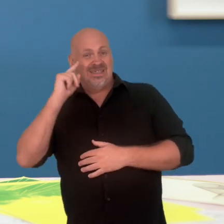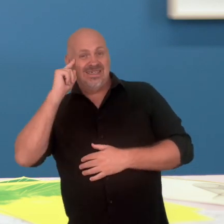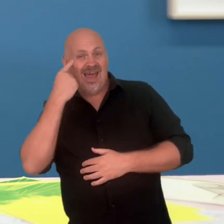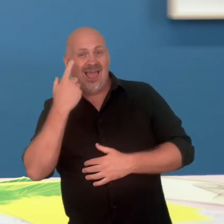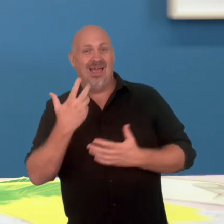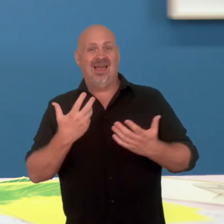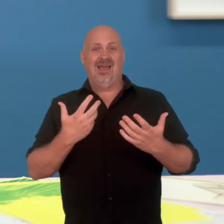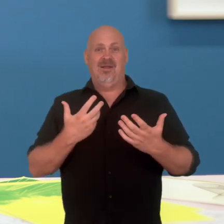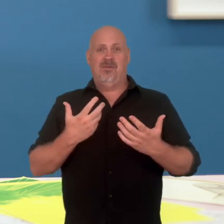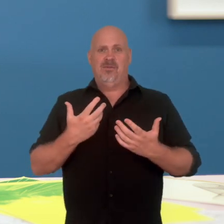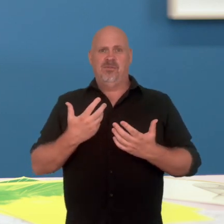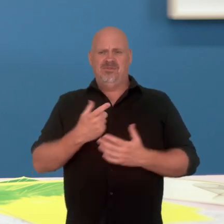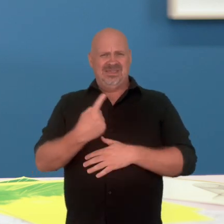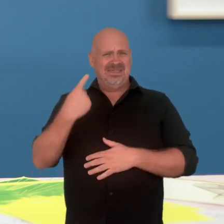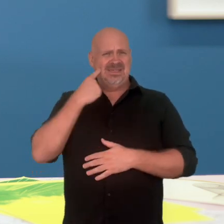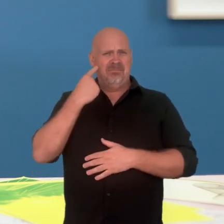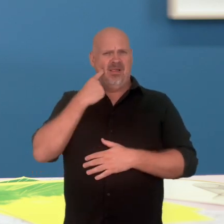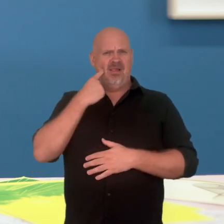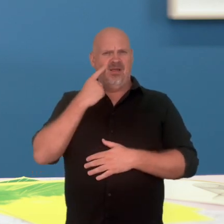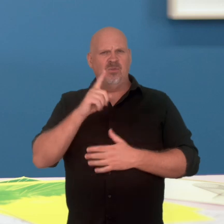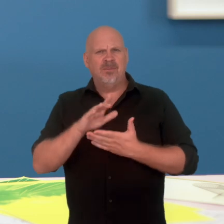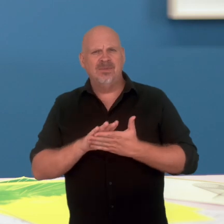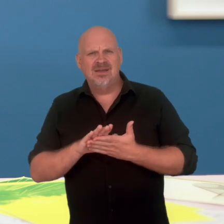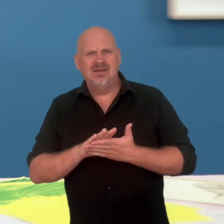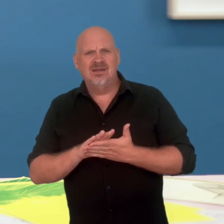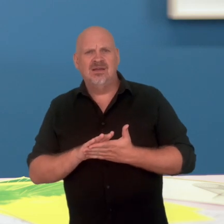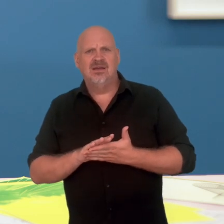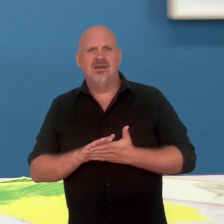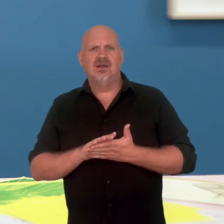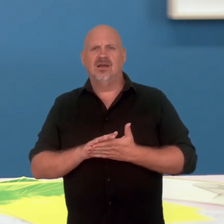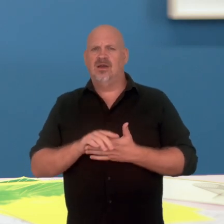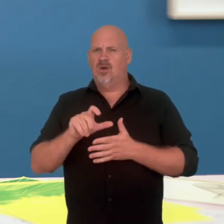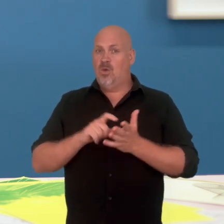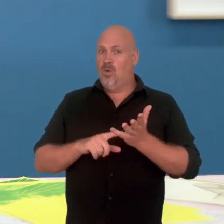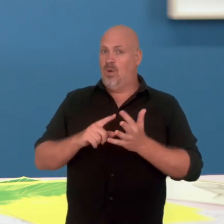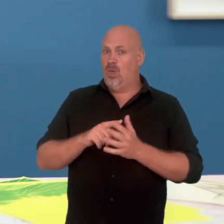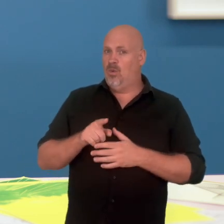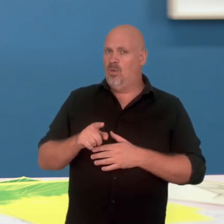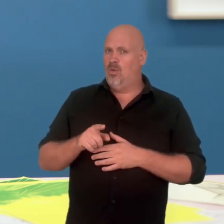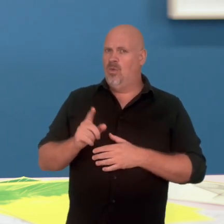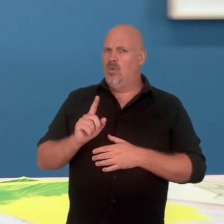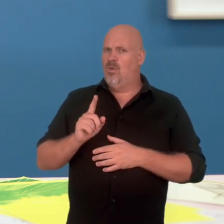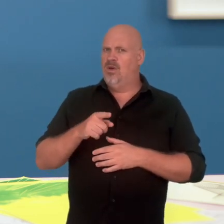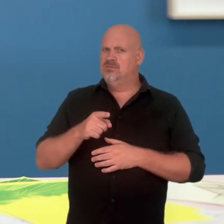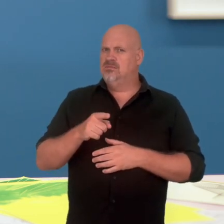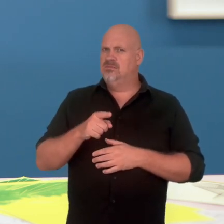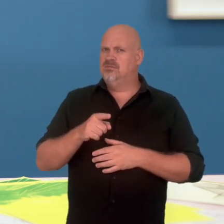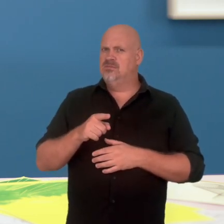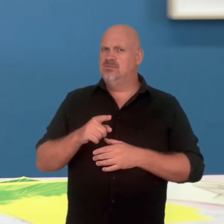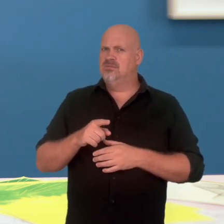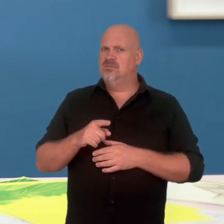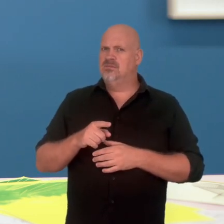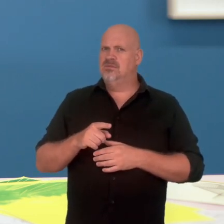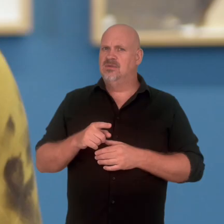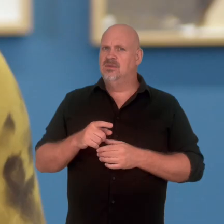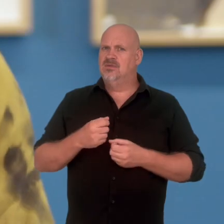if it's so simple? Is there a clue in terms of what you're trying to send across as a message